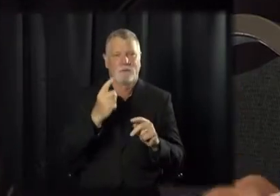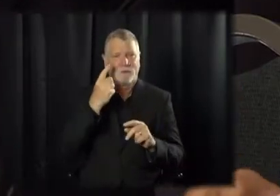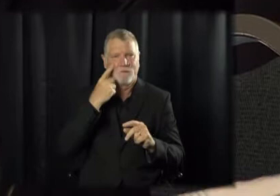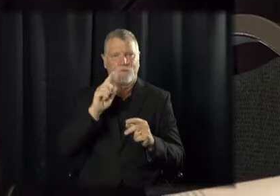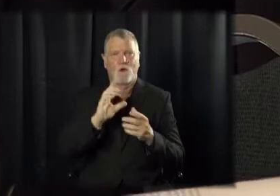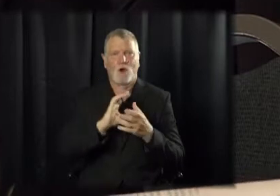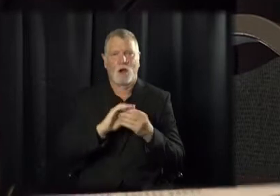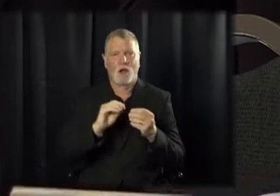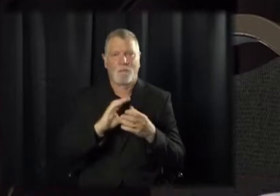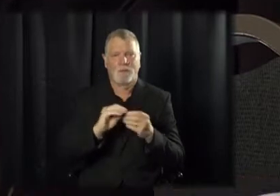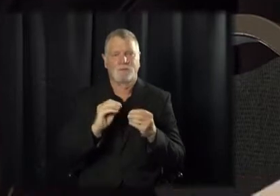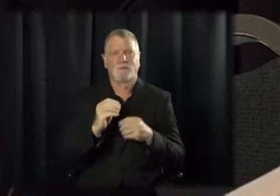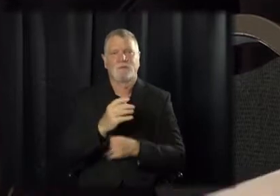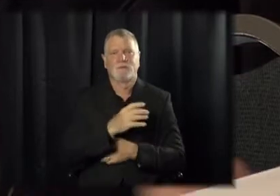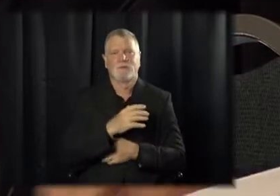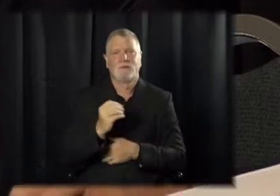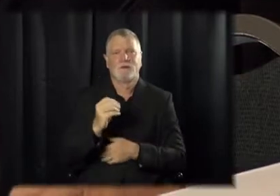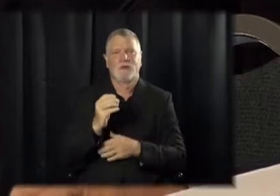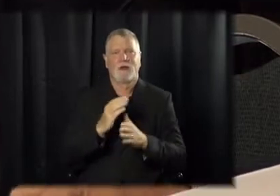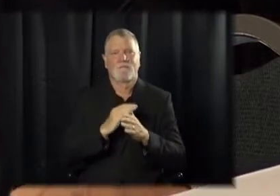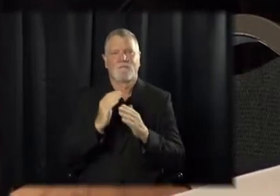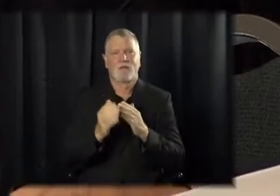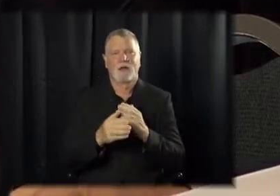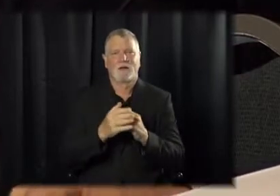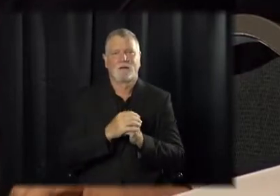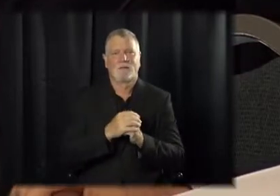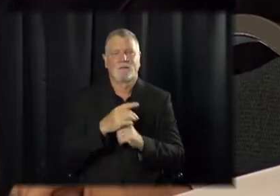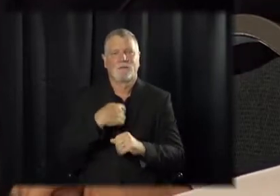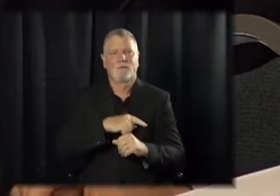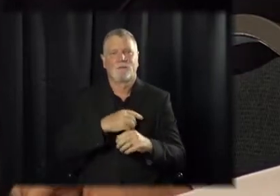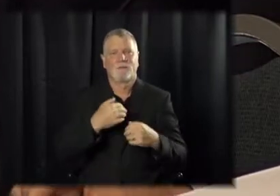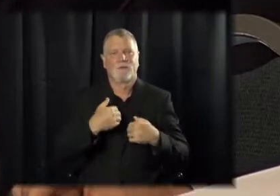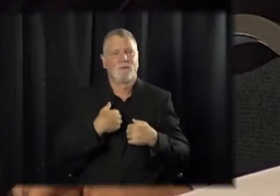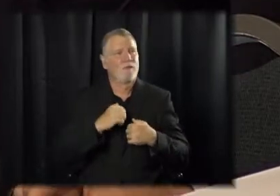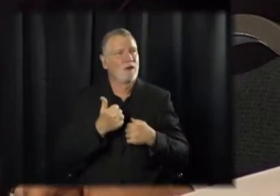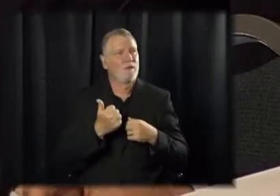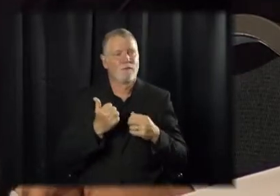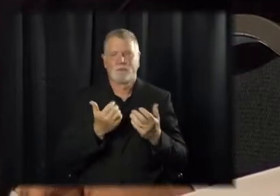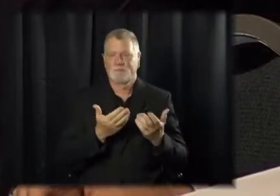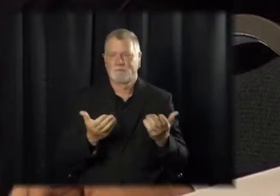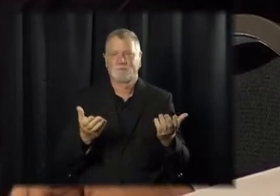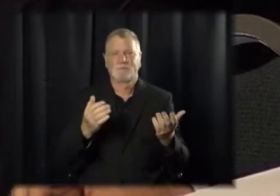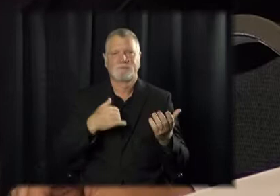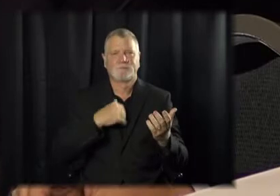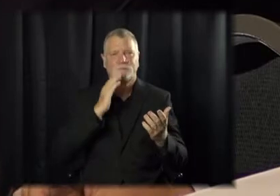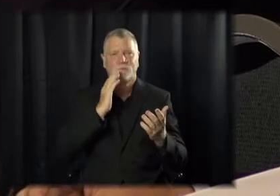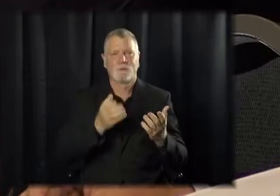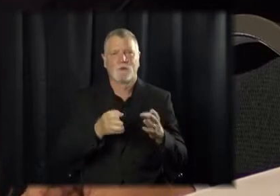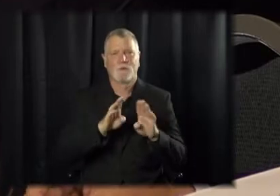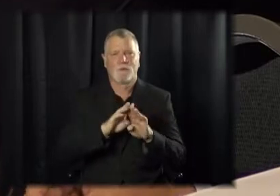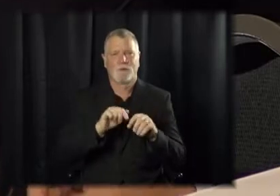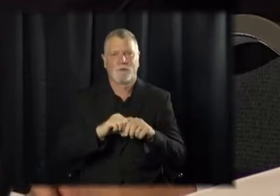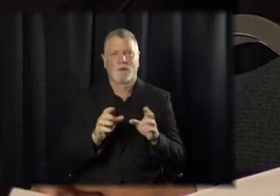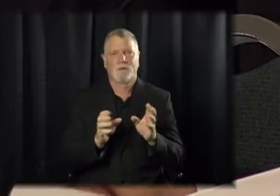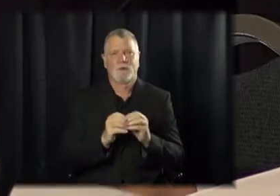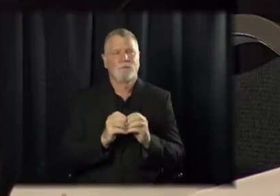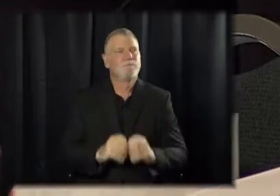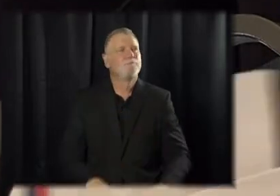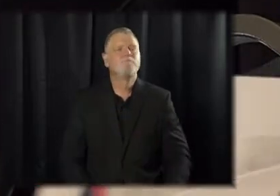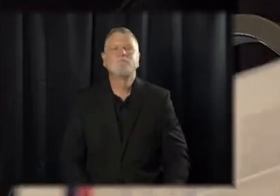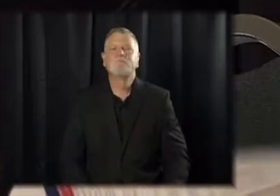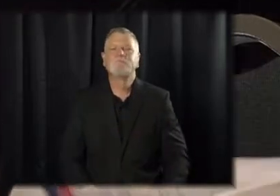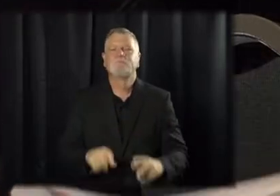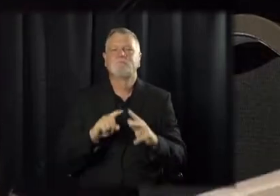for comments. Finally, we'll have any other matters and adjournment of the meeting. So starting